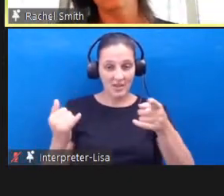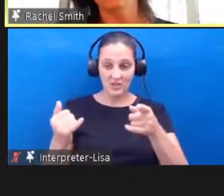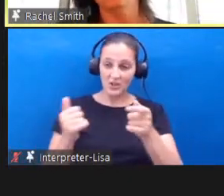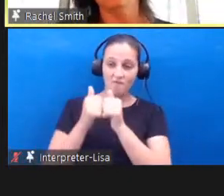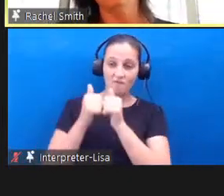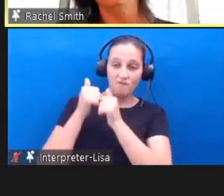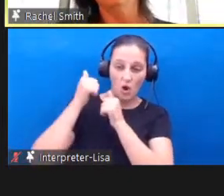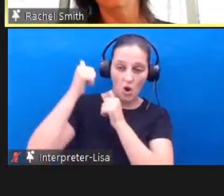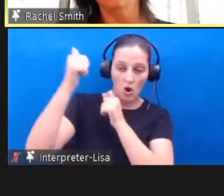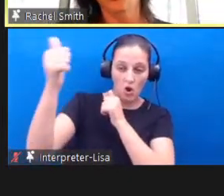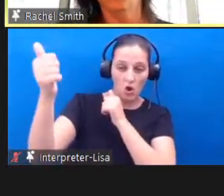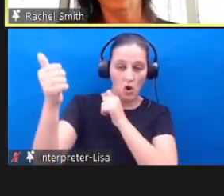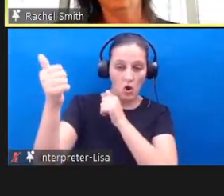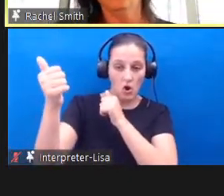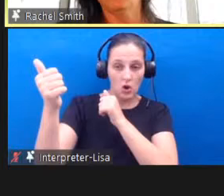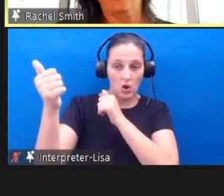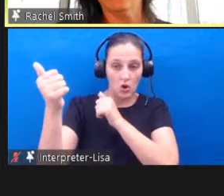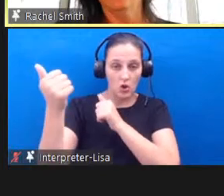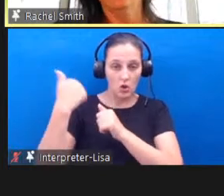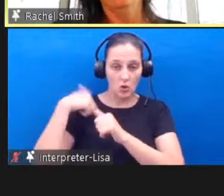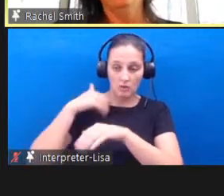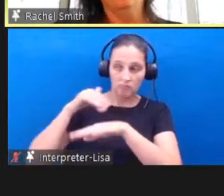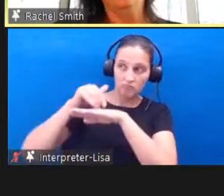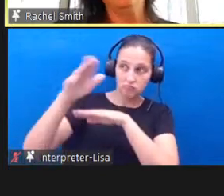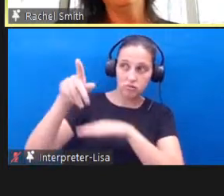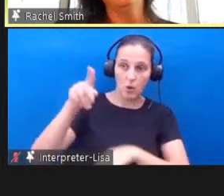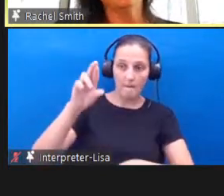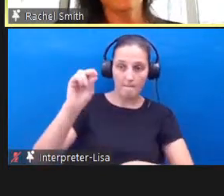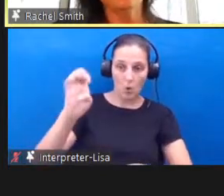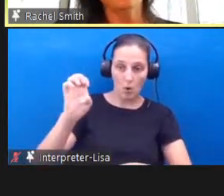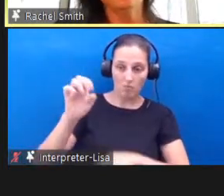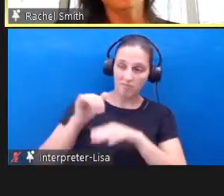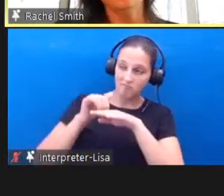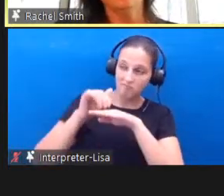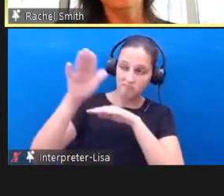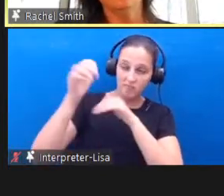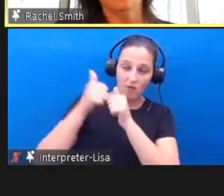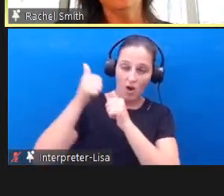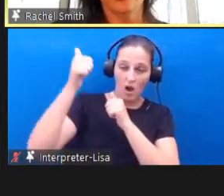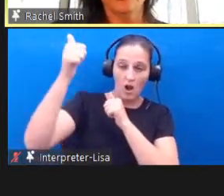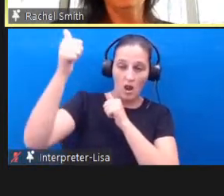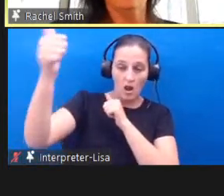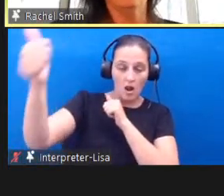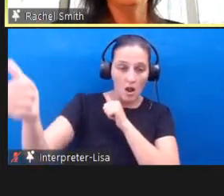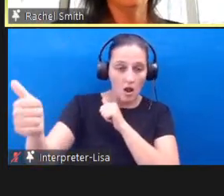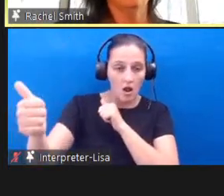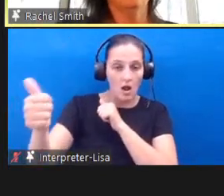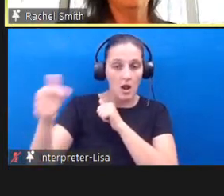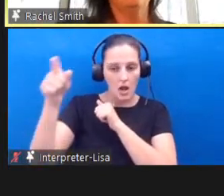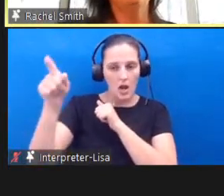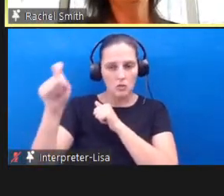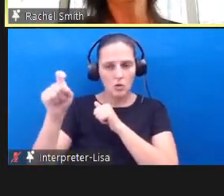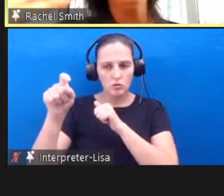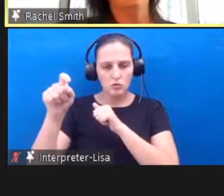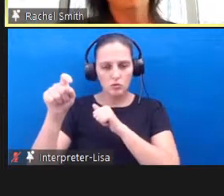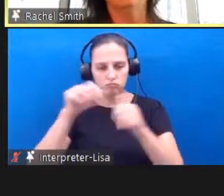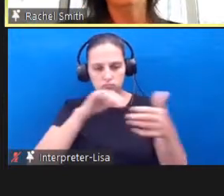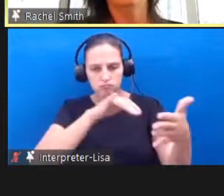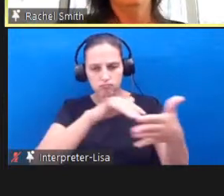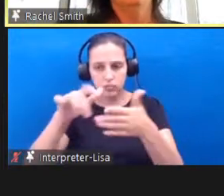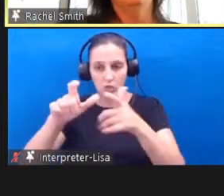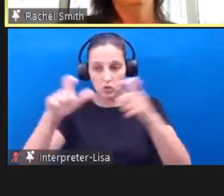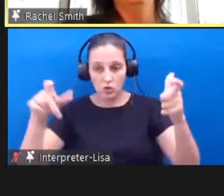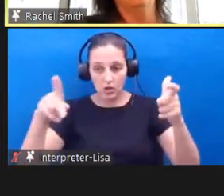sent any probe into space. And it was designed to study the giant planets and then go